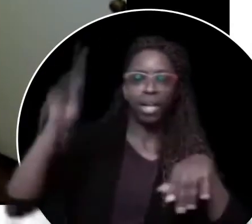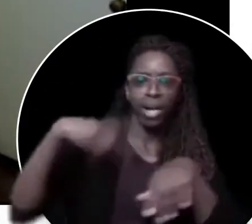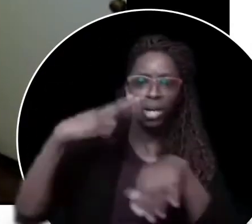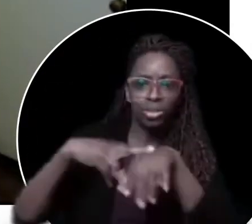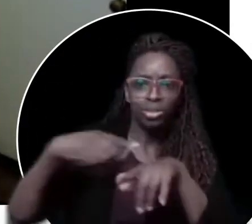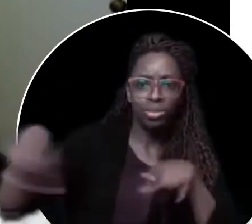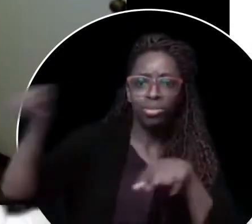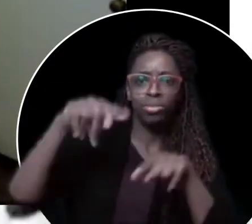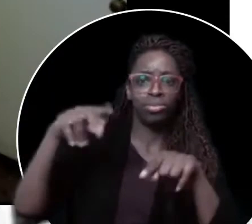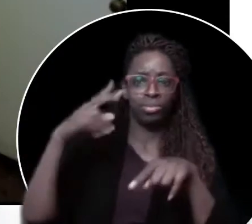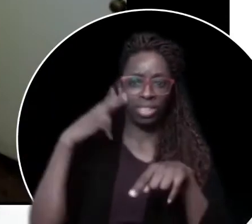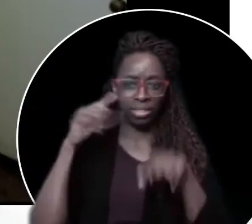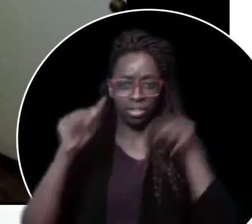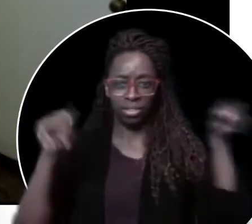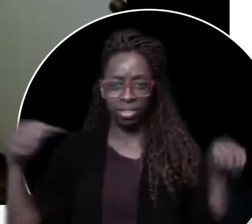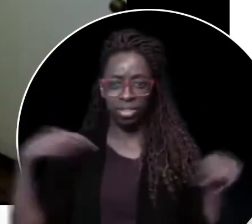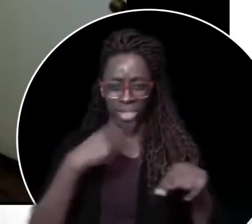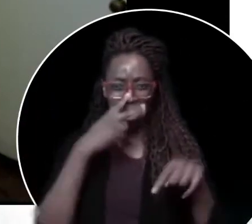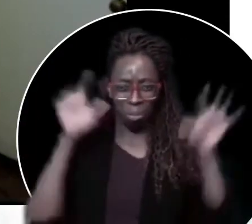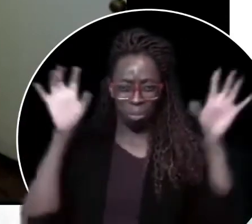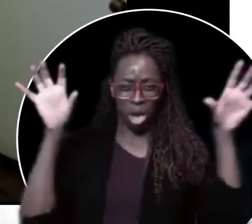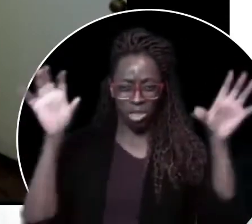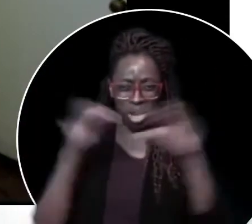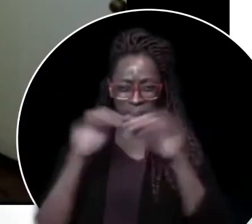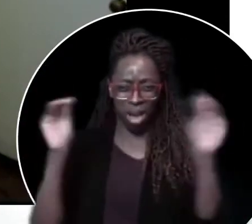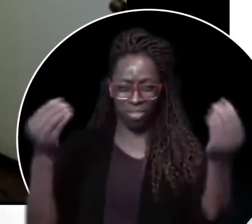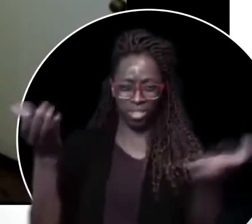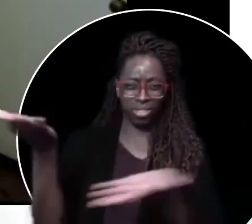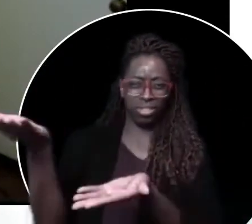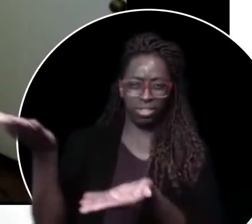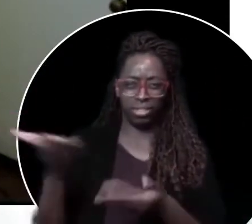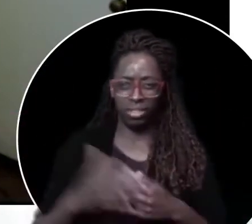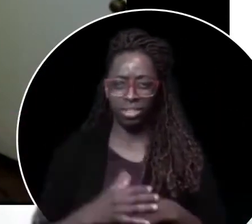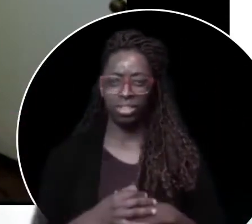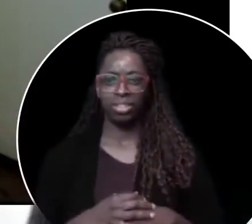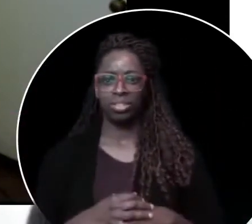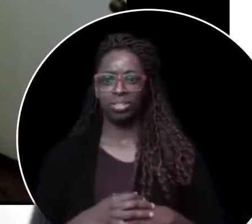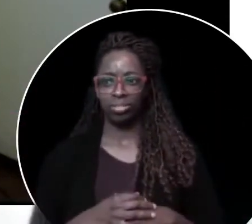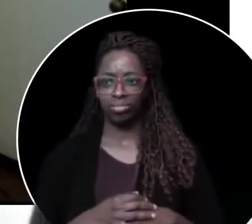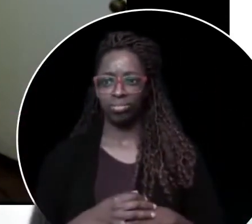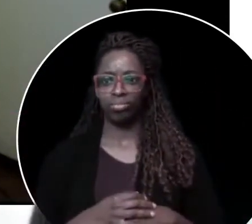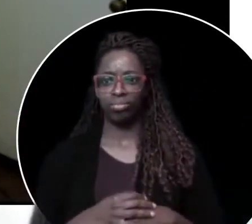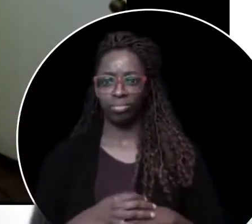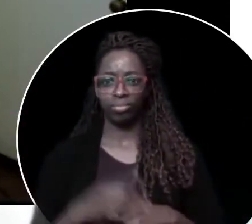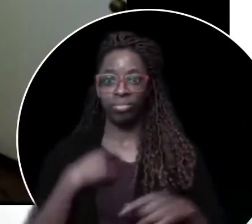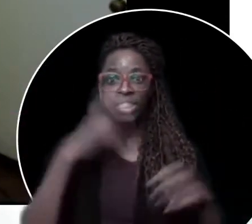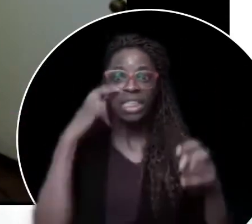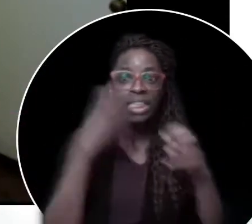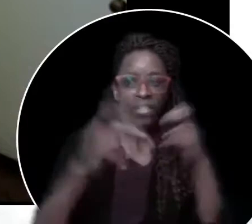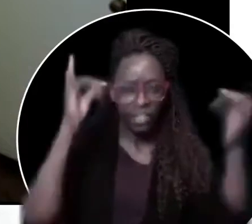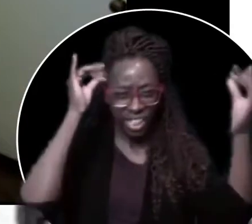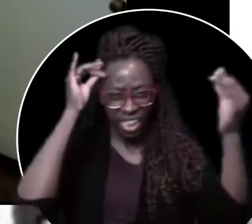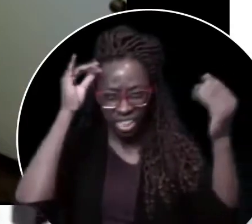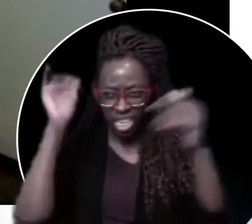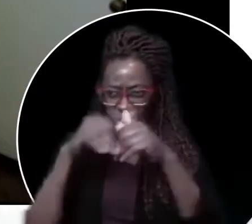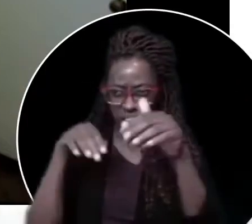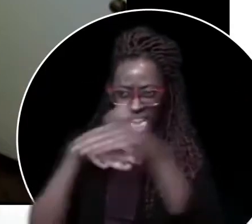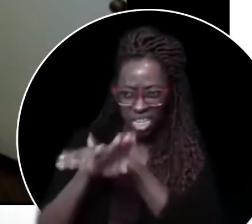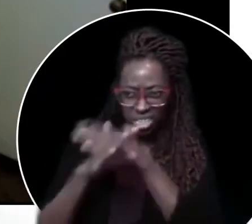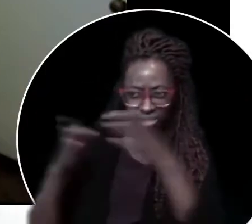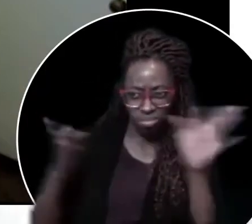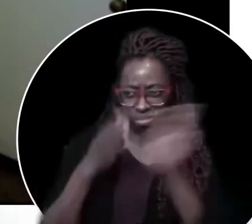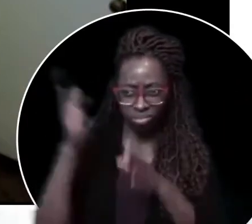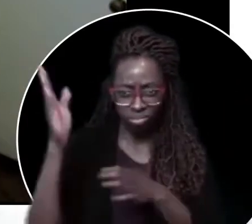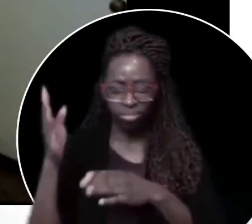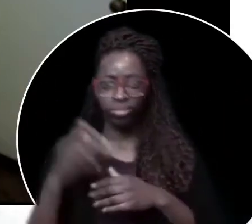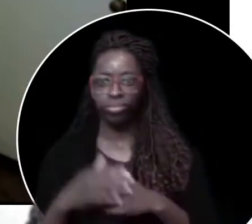So it's very difficult to think about entering that path and trying to do something different. What I think many